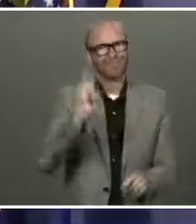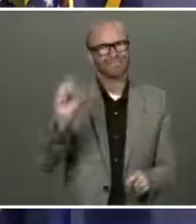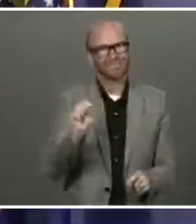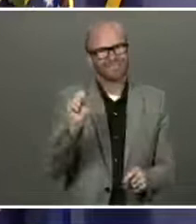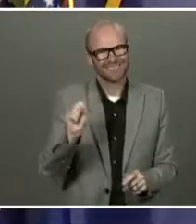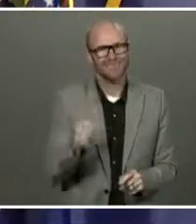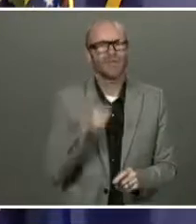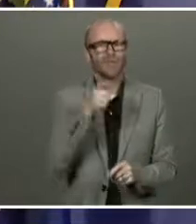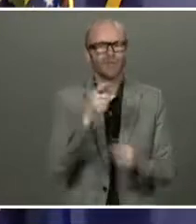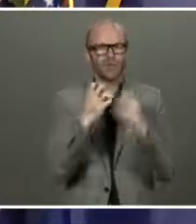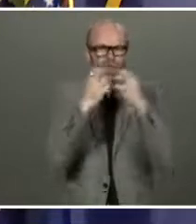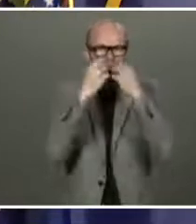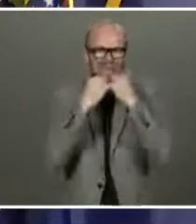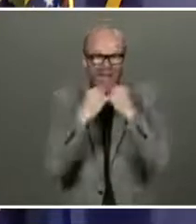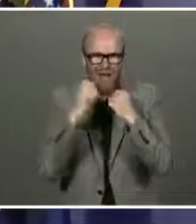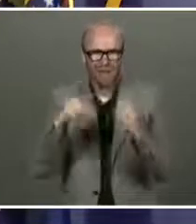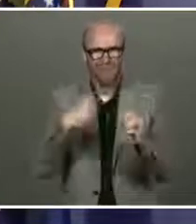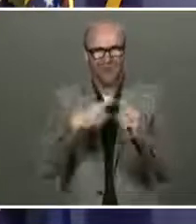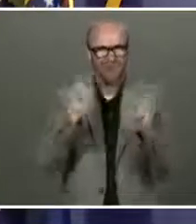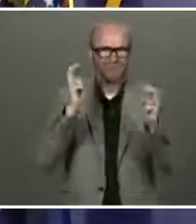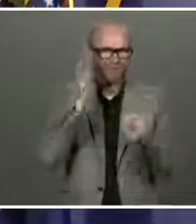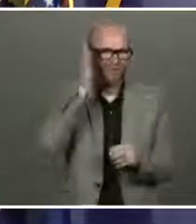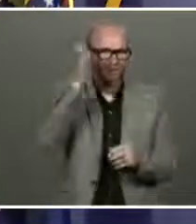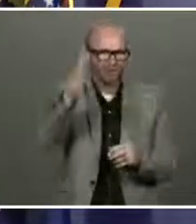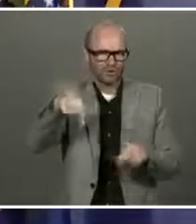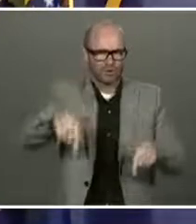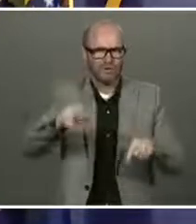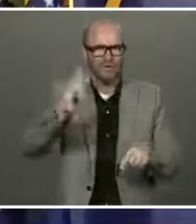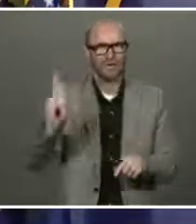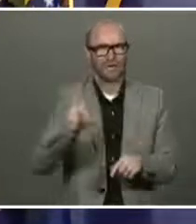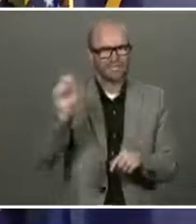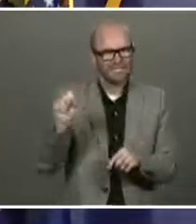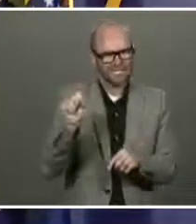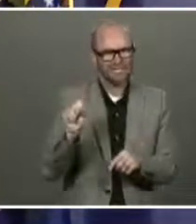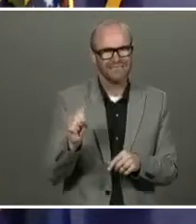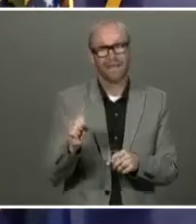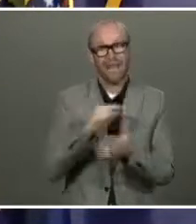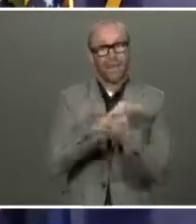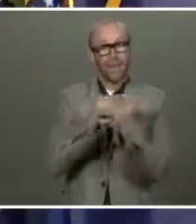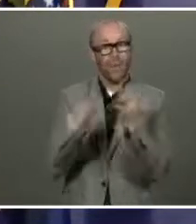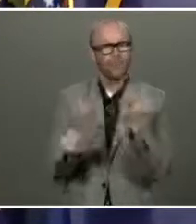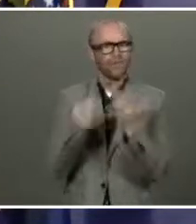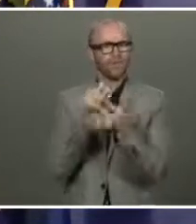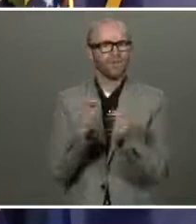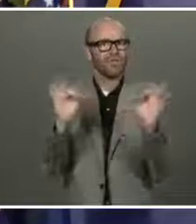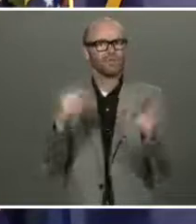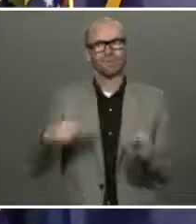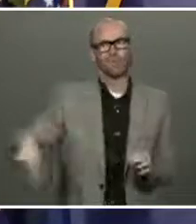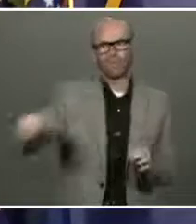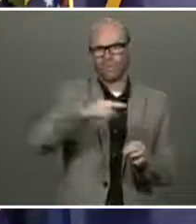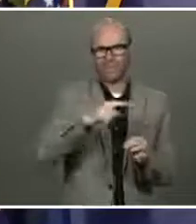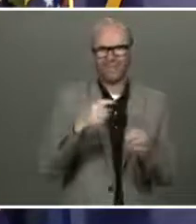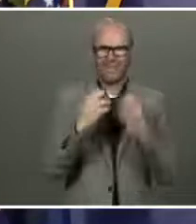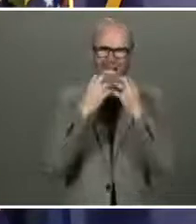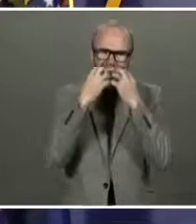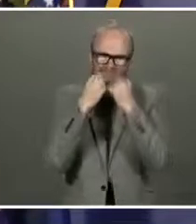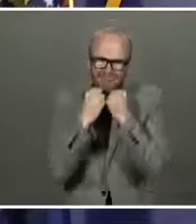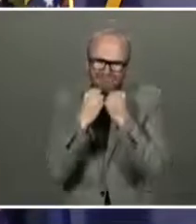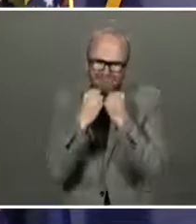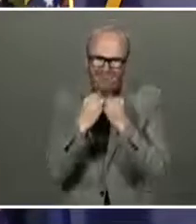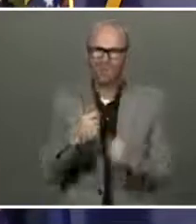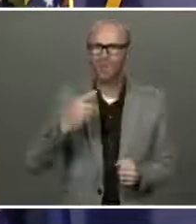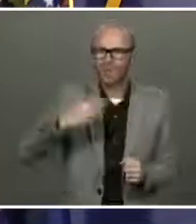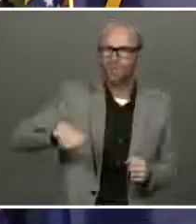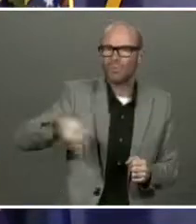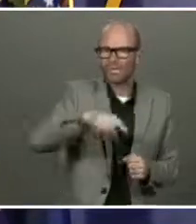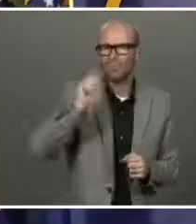you care about the future of our country and these freedoms that we hold so dear, we are going to